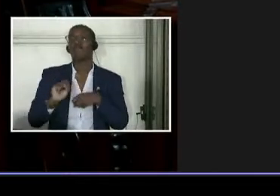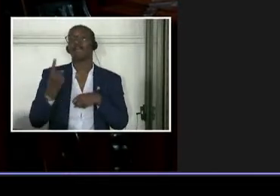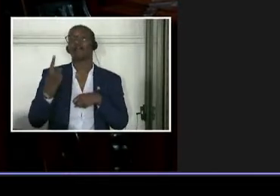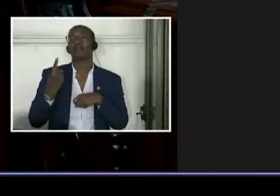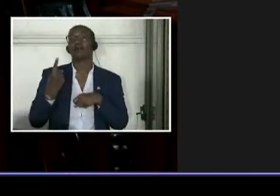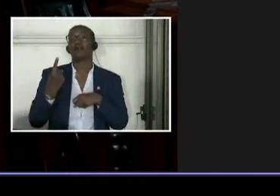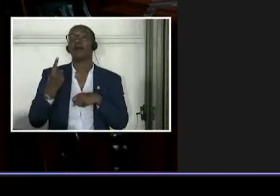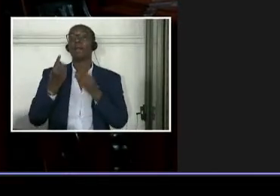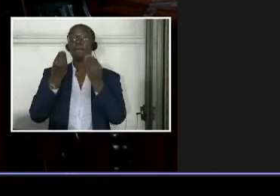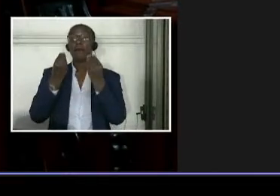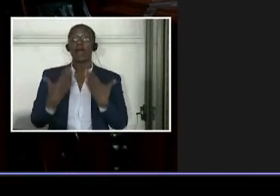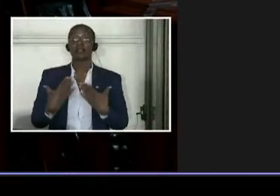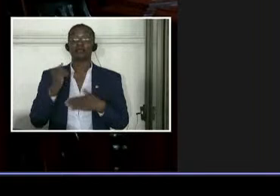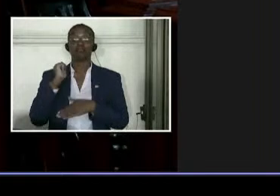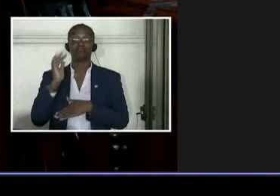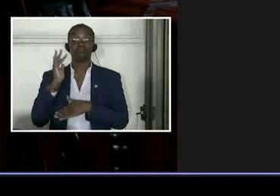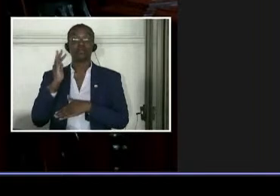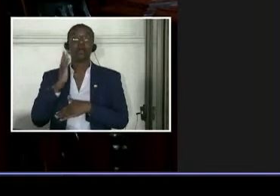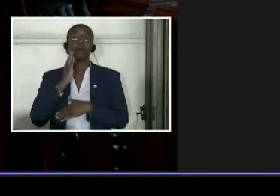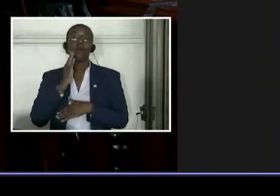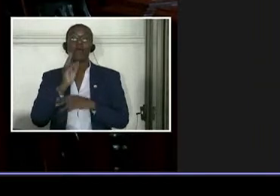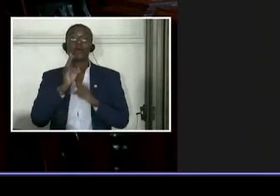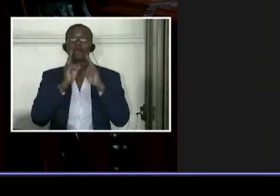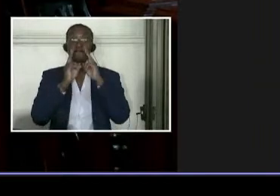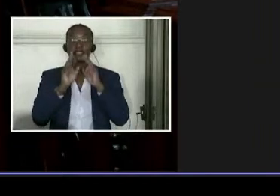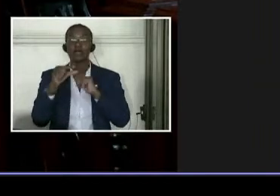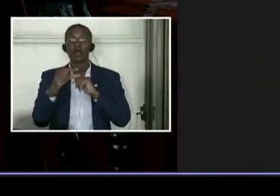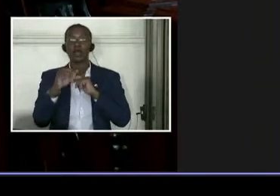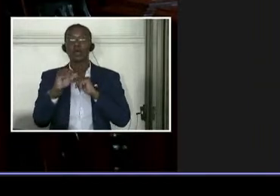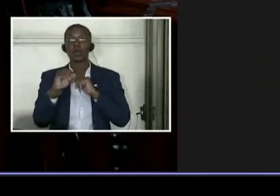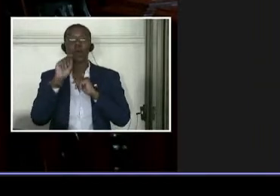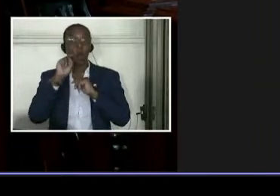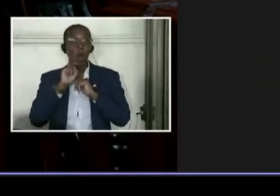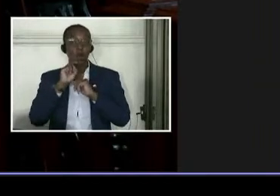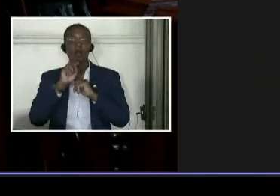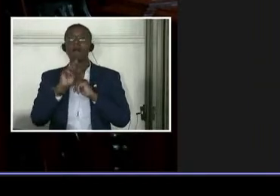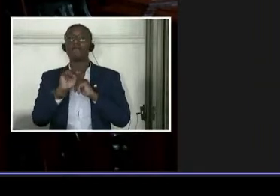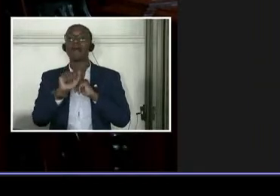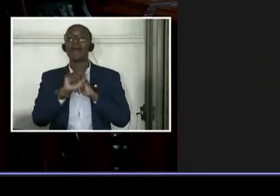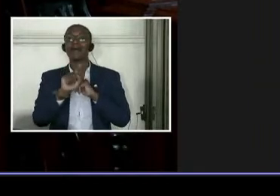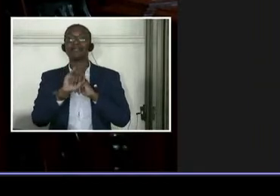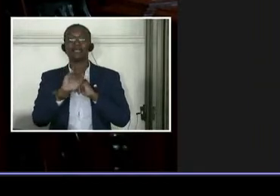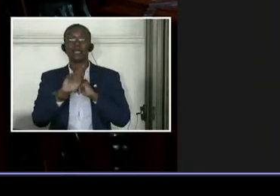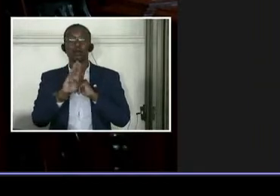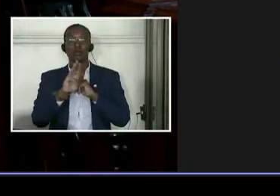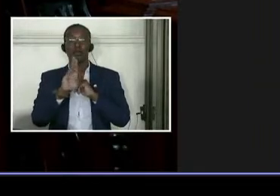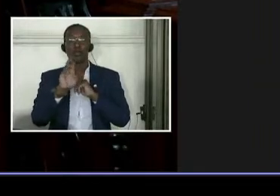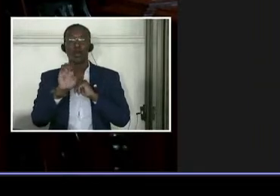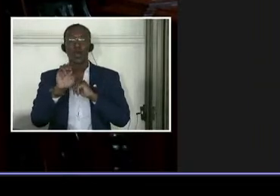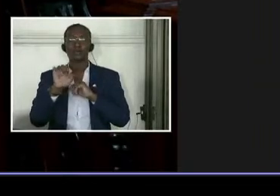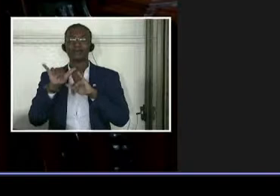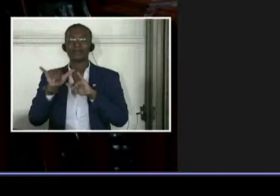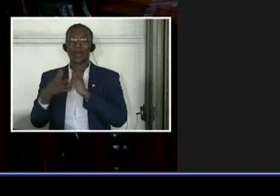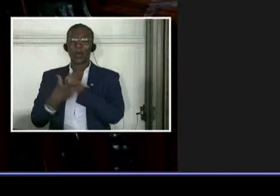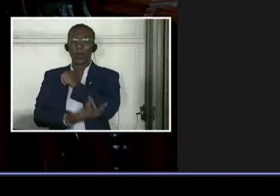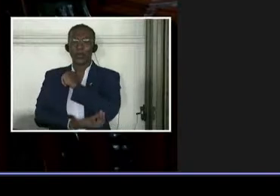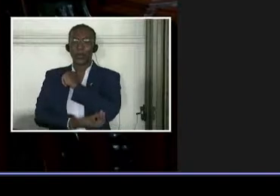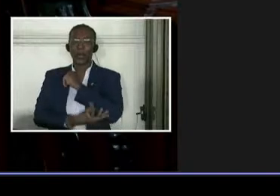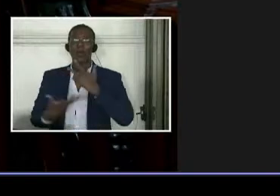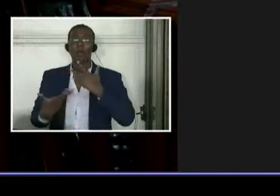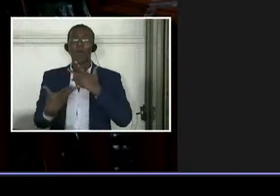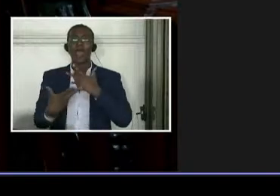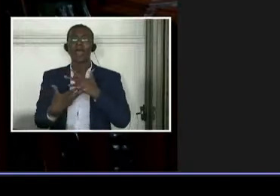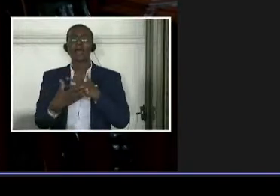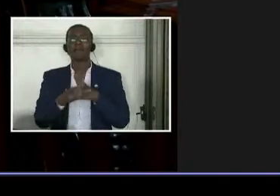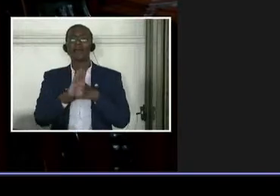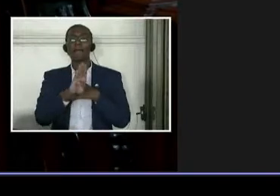year. This was when we visited Gogo Mazibuko, who is over 90 years old and lived in abject poverty in Ward 9 near Bergville in